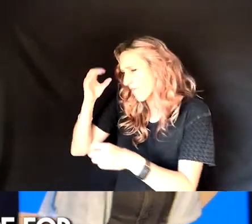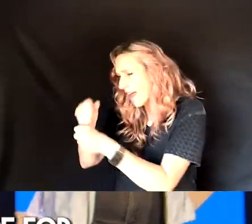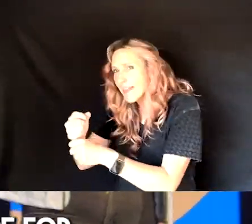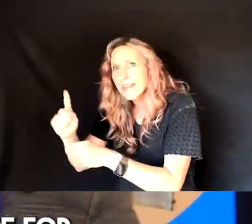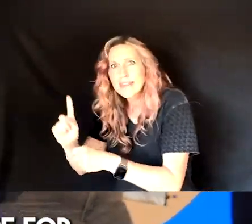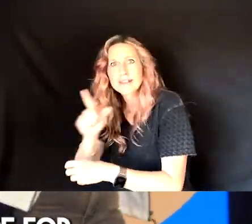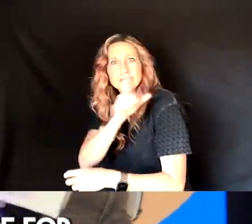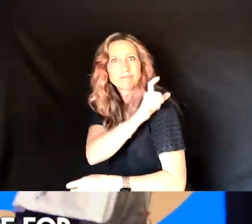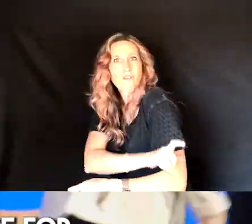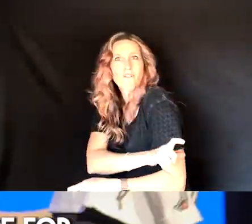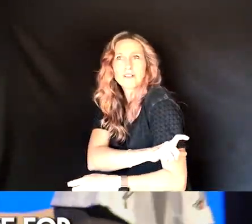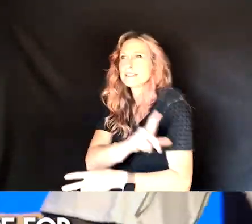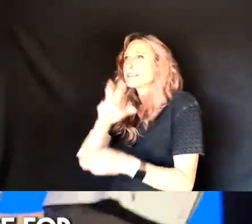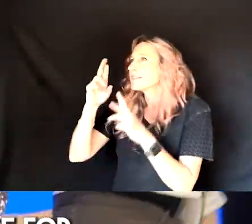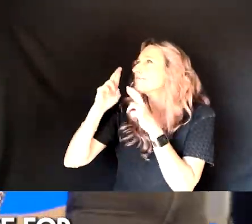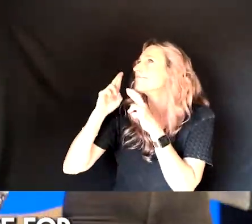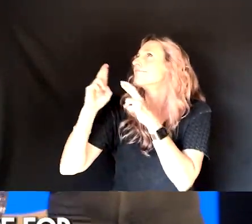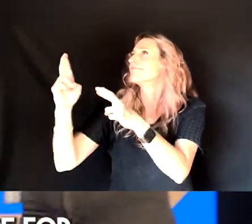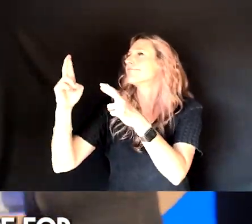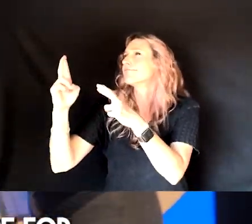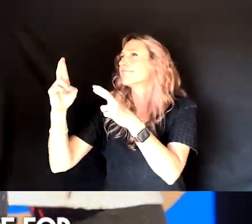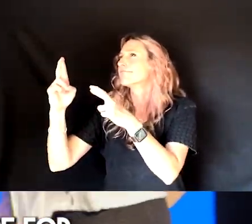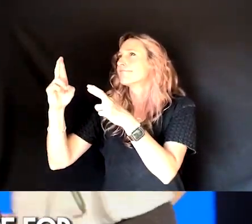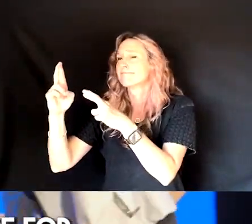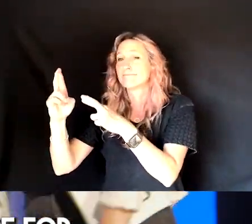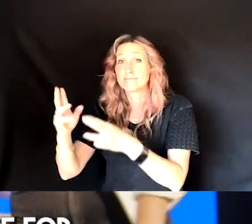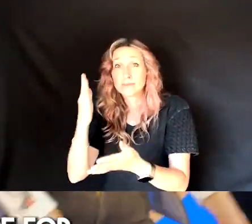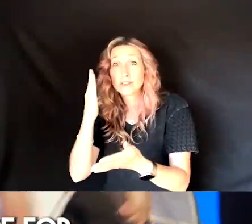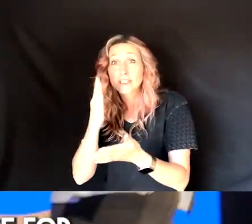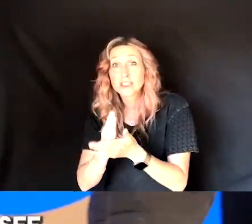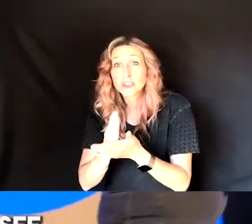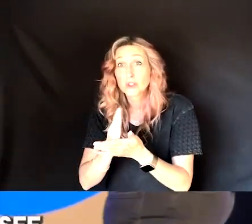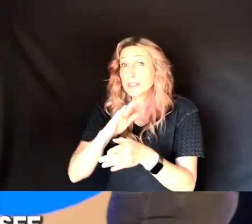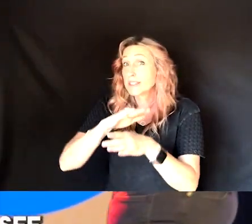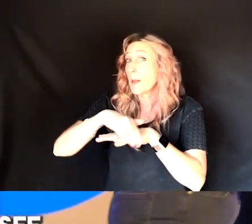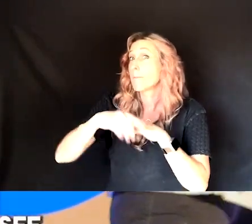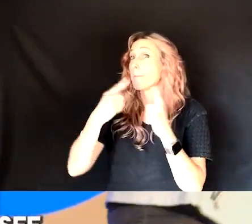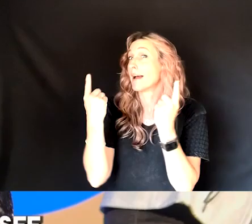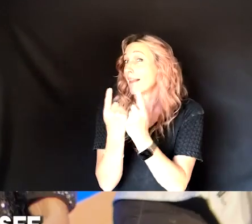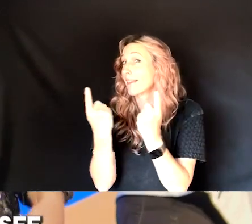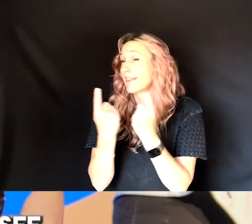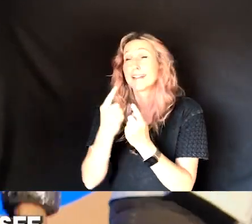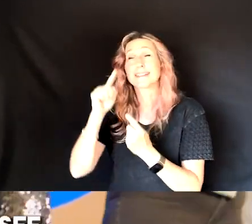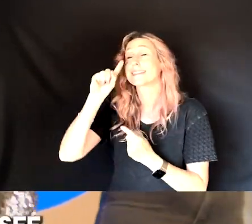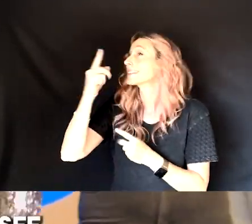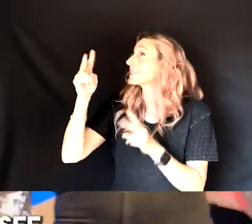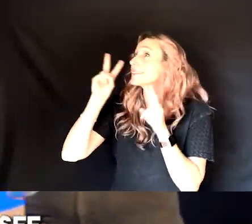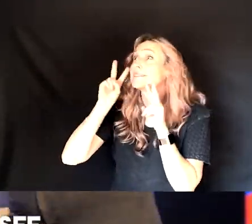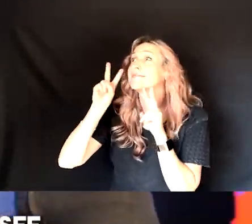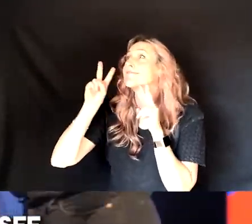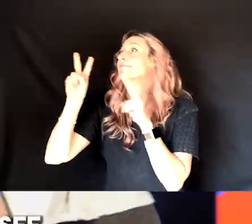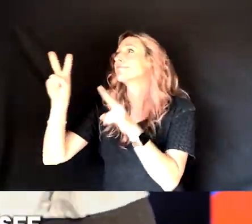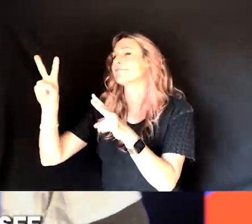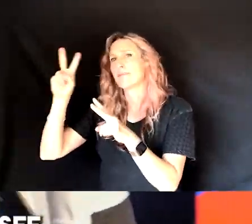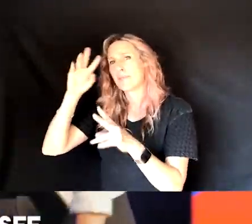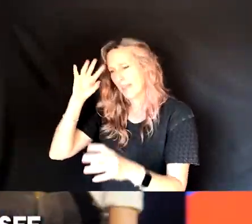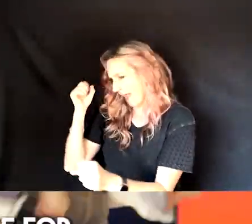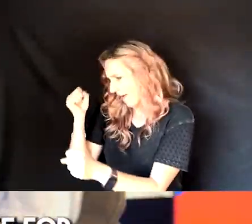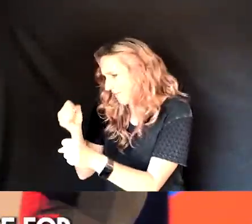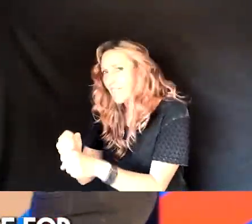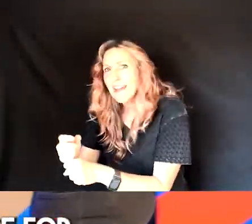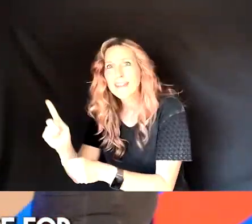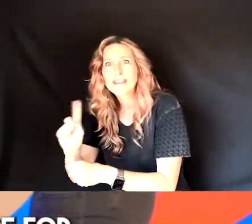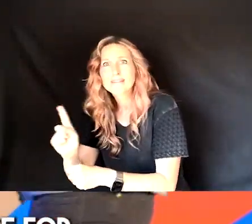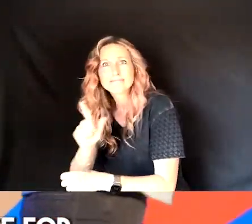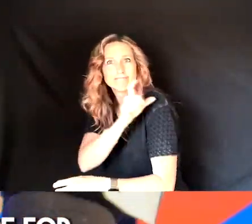Now faith is confidence in what we hope for and assurance about what we do not see.